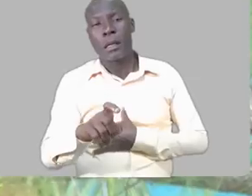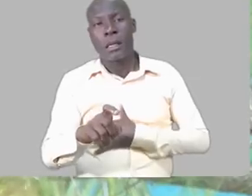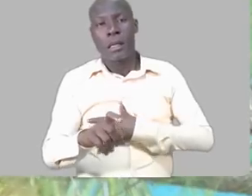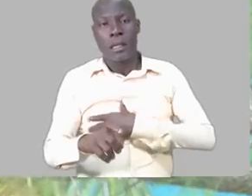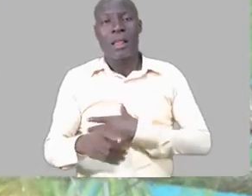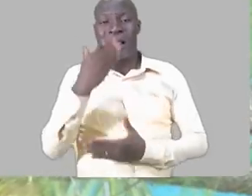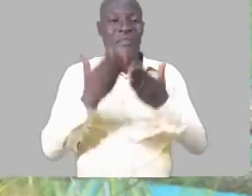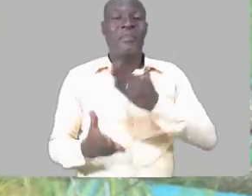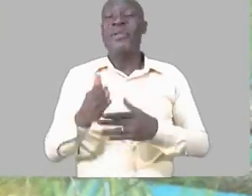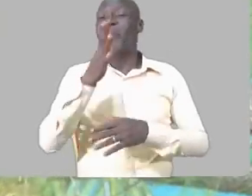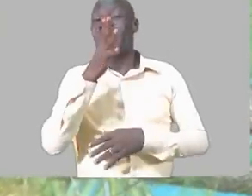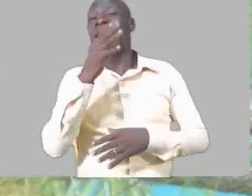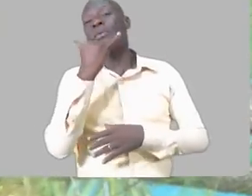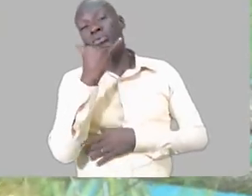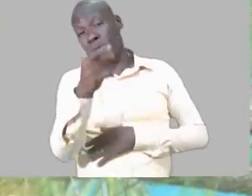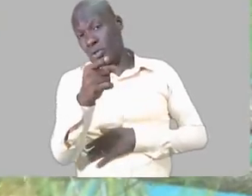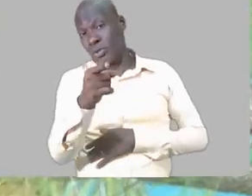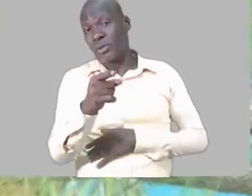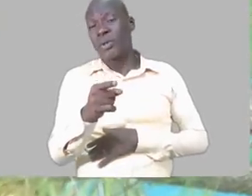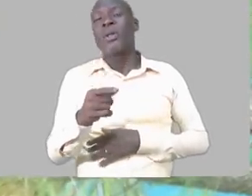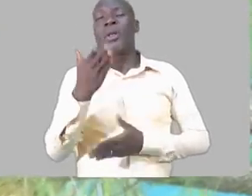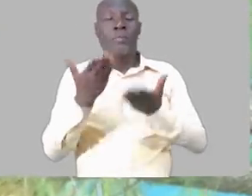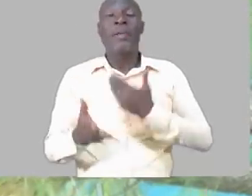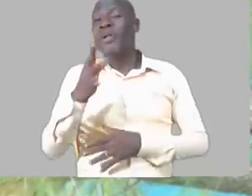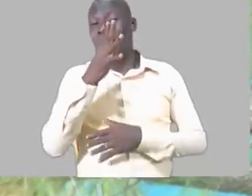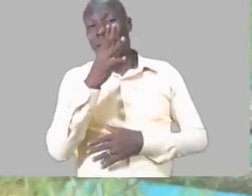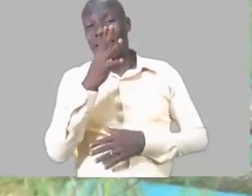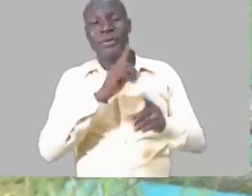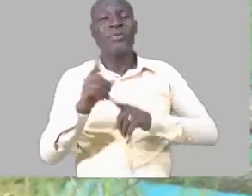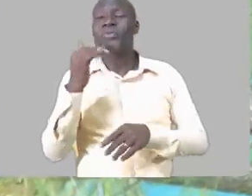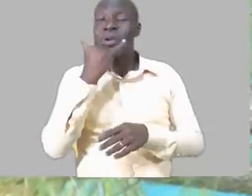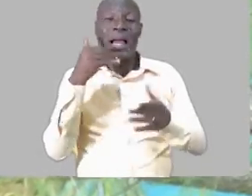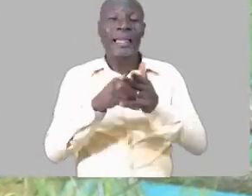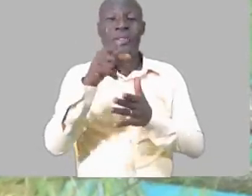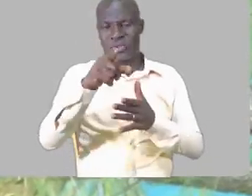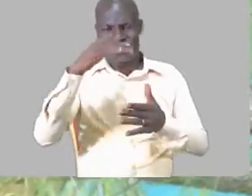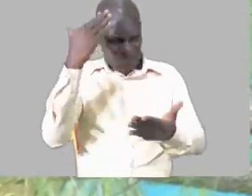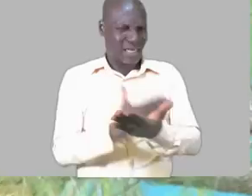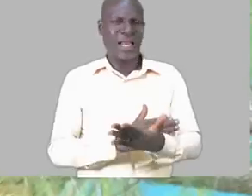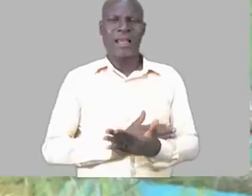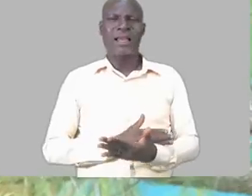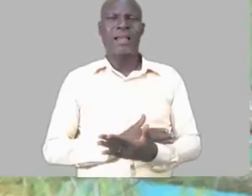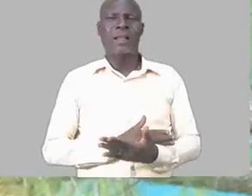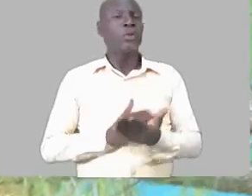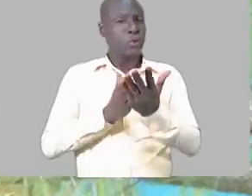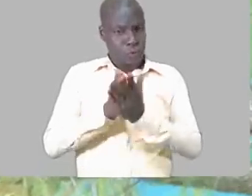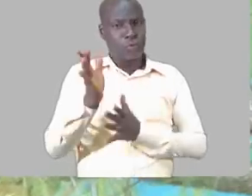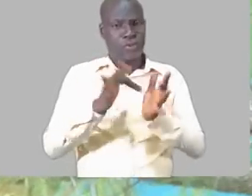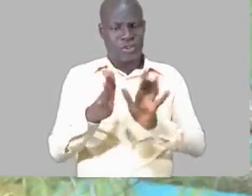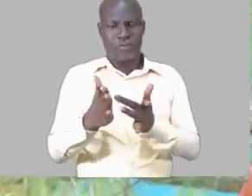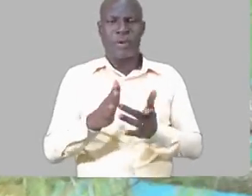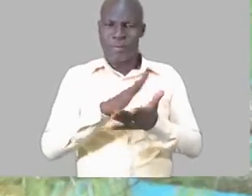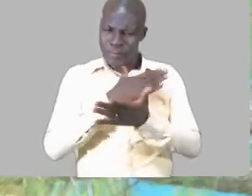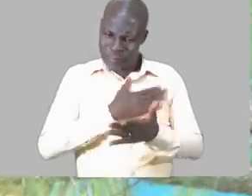wo maame ayɛ bɔne te sɛ den oyɛ ne mfata te sɛ den wo wo yɛ eba me na bible so ka kyerɛ